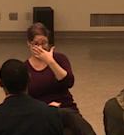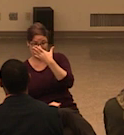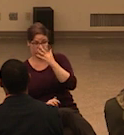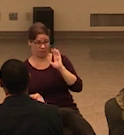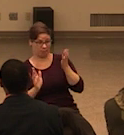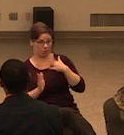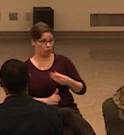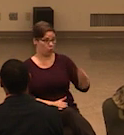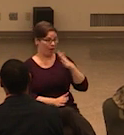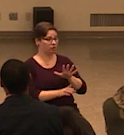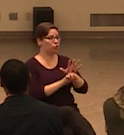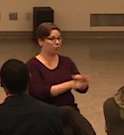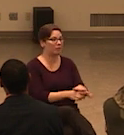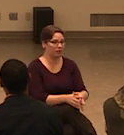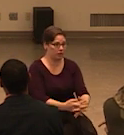Whiteness.